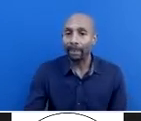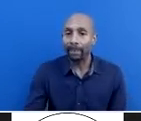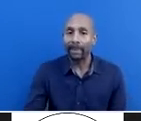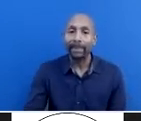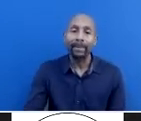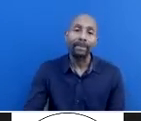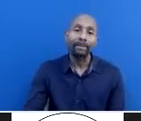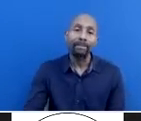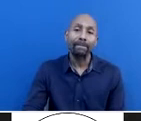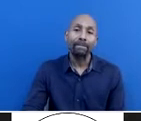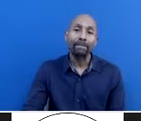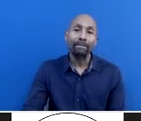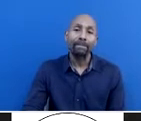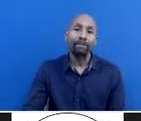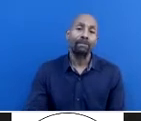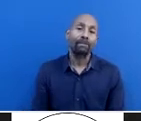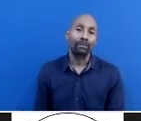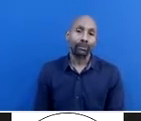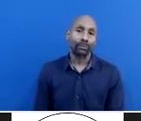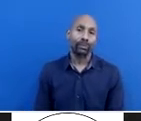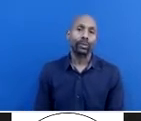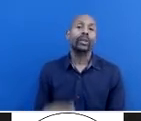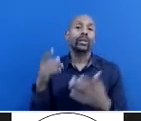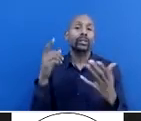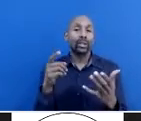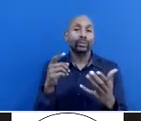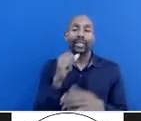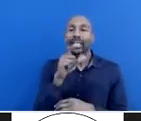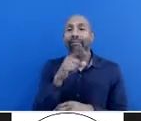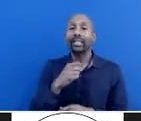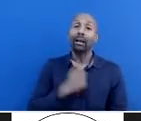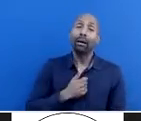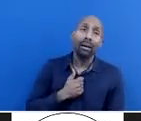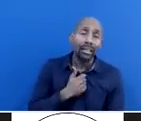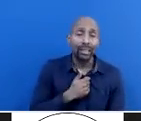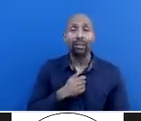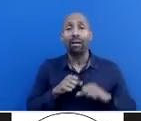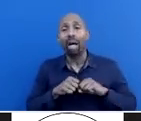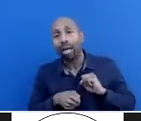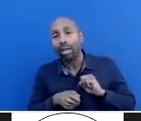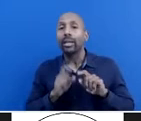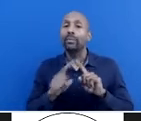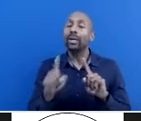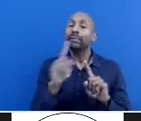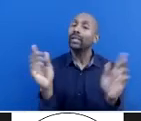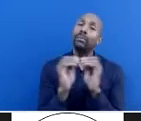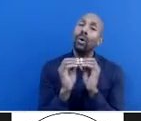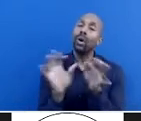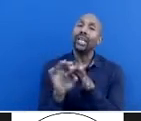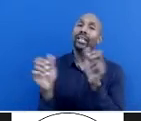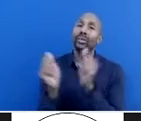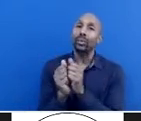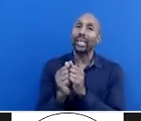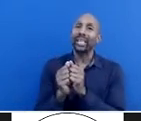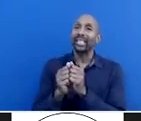Rather, and this is, again, back to that point of departure between blues and hip hop, but rather in one that is, productive,